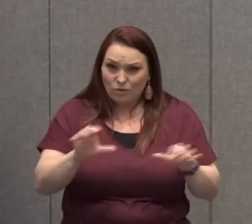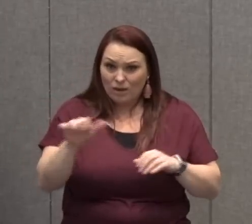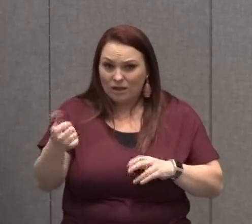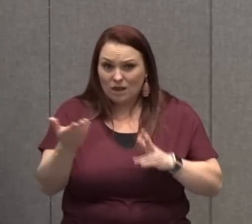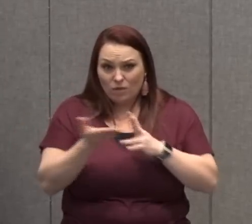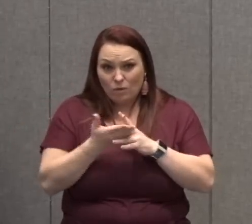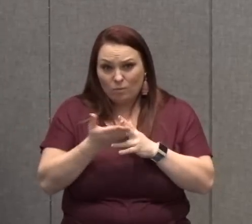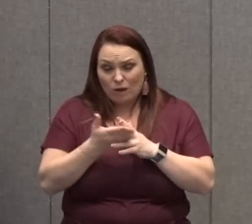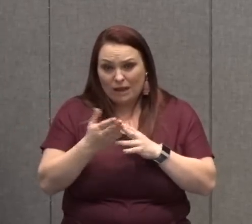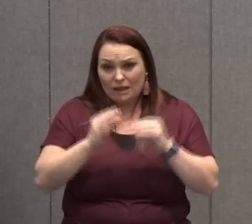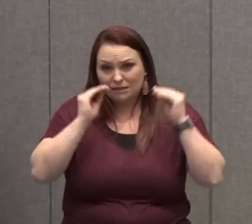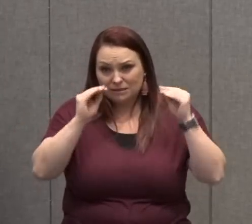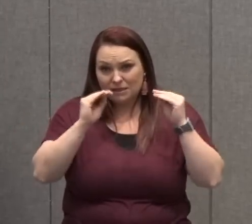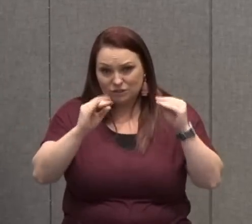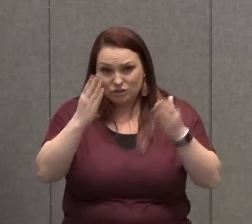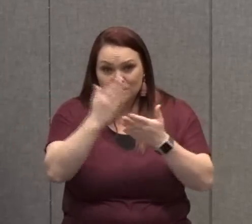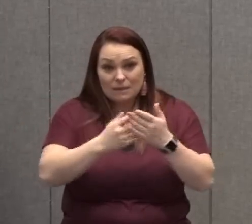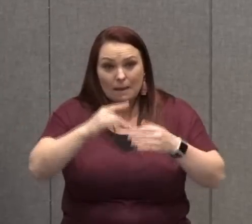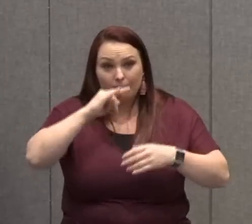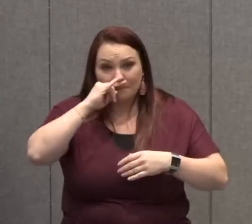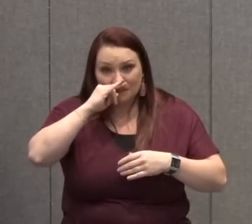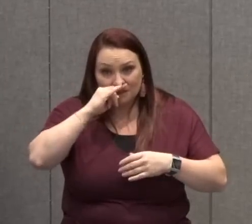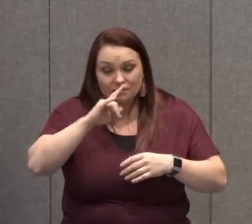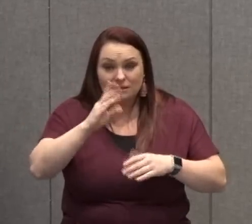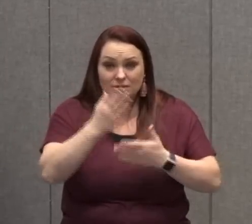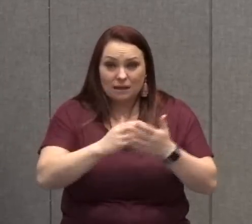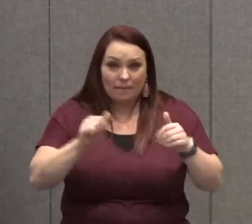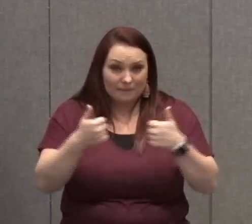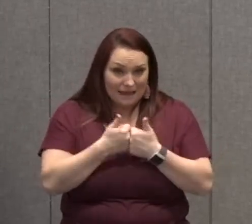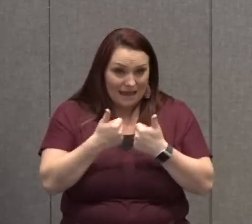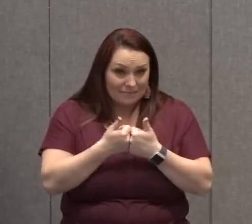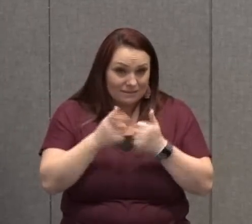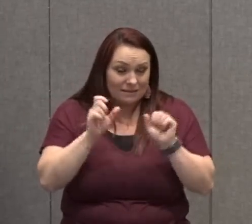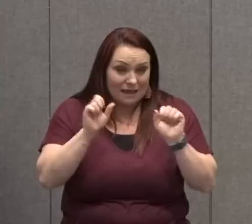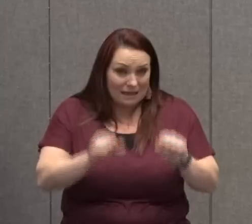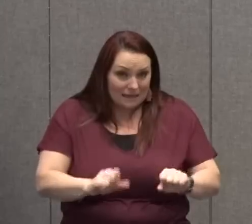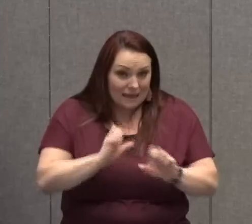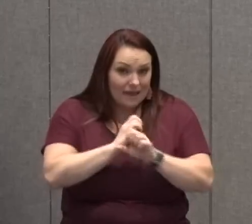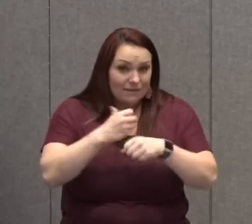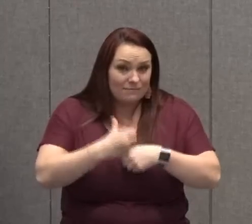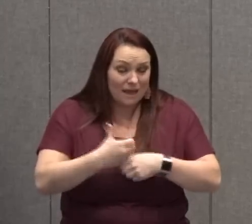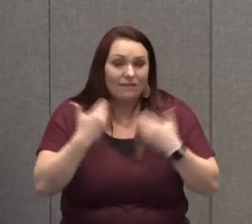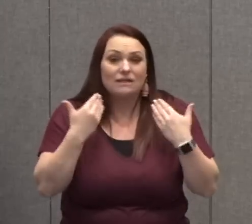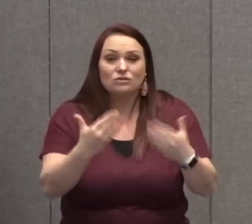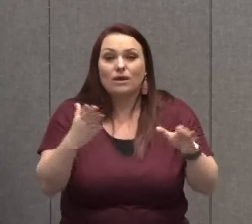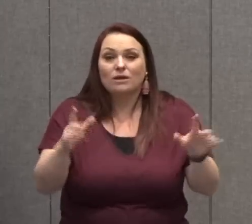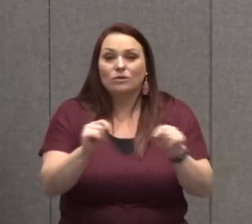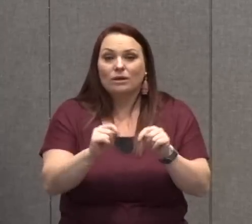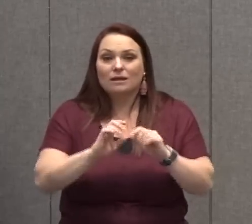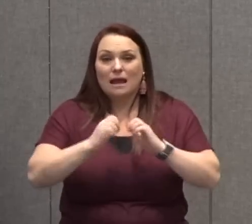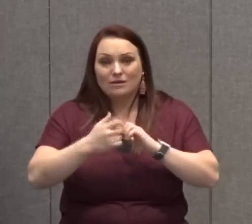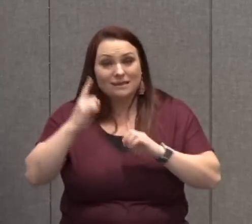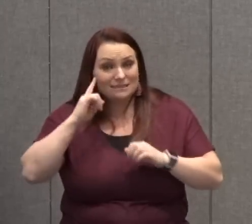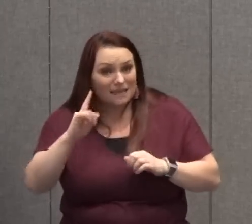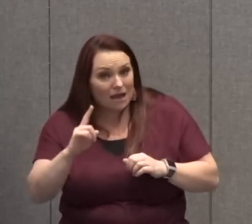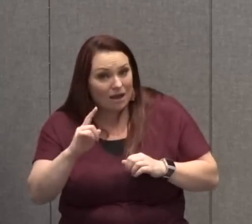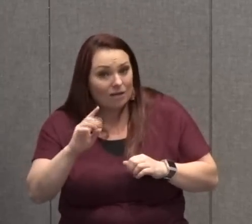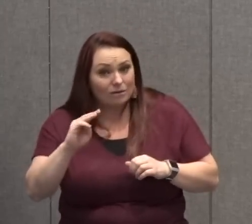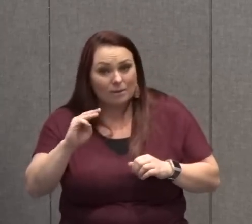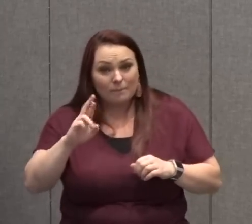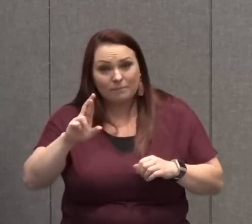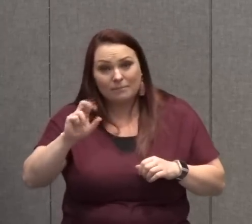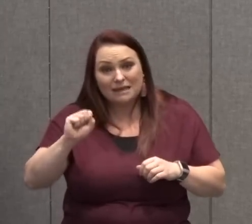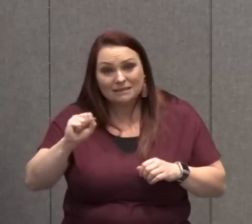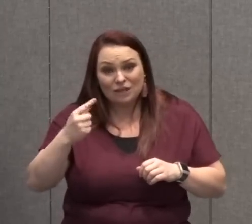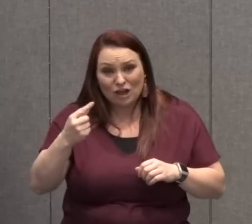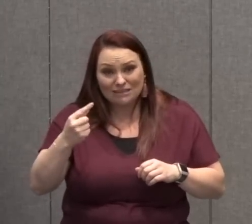little break and teach some kids out there some games that they could make let's do it okay how's that sound miss Garcia I'm